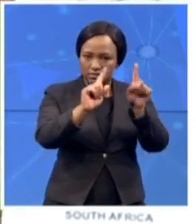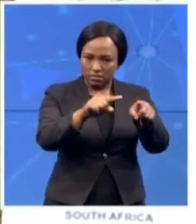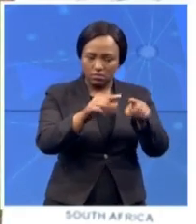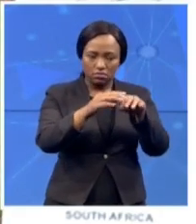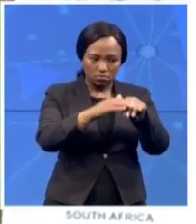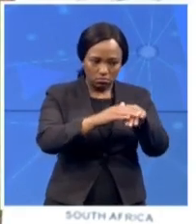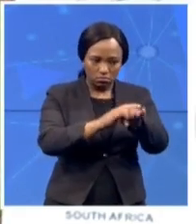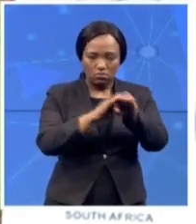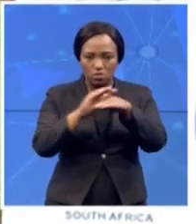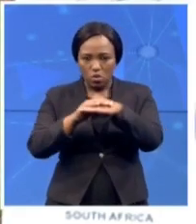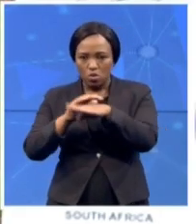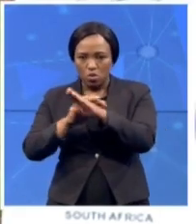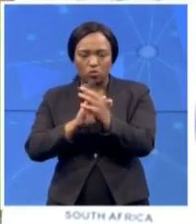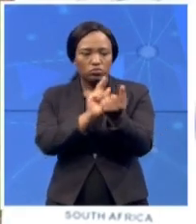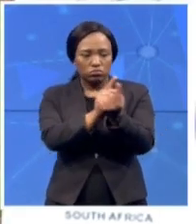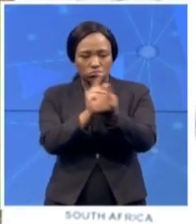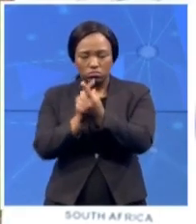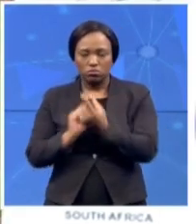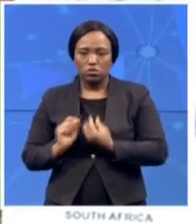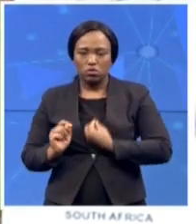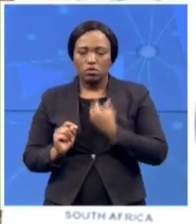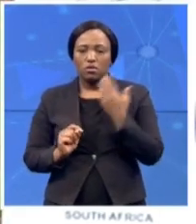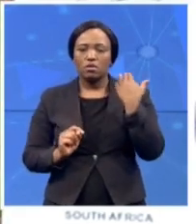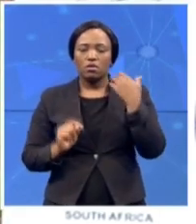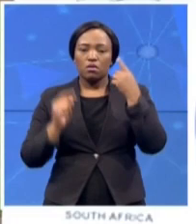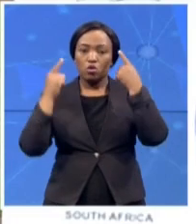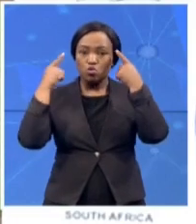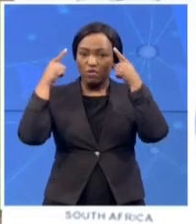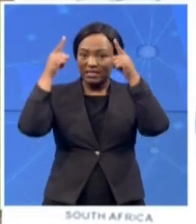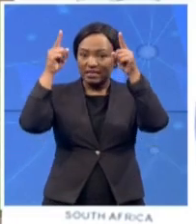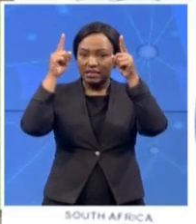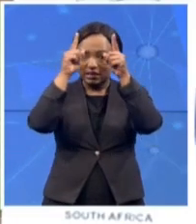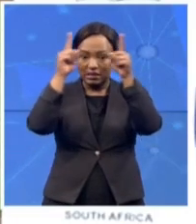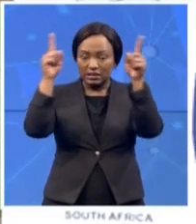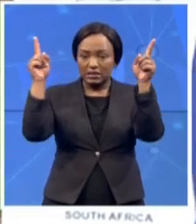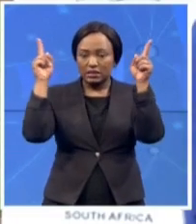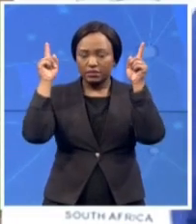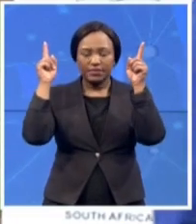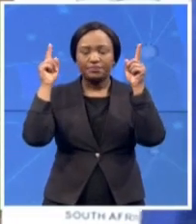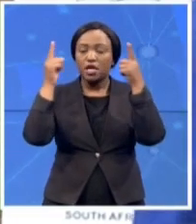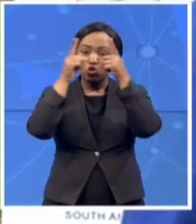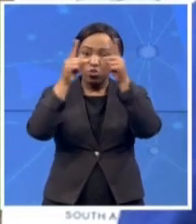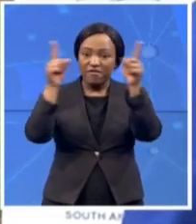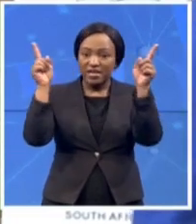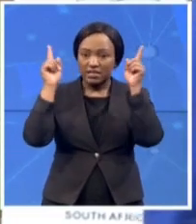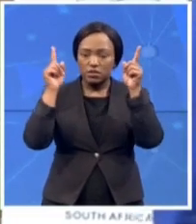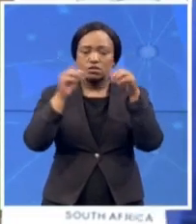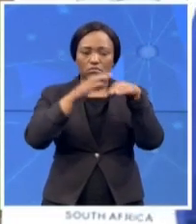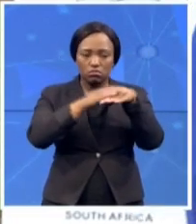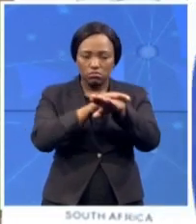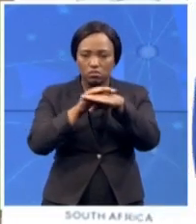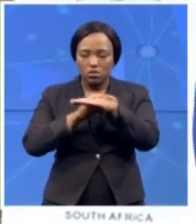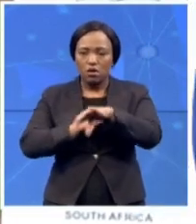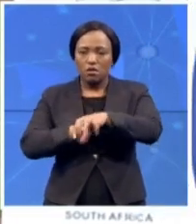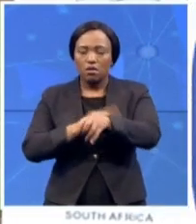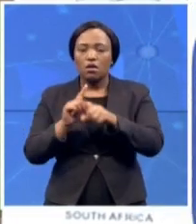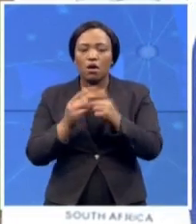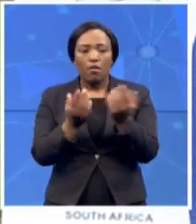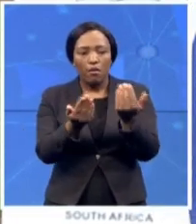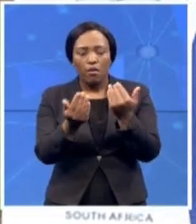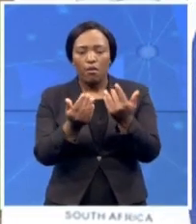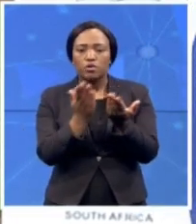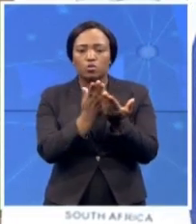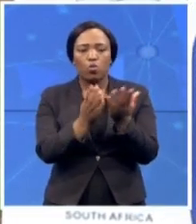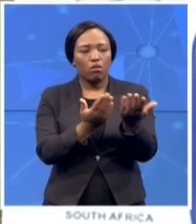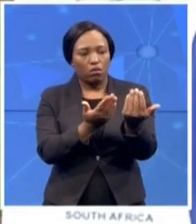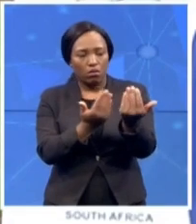tertiary institutions, which was also very successful in our province, and now we're picking up and including the schools as well, and taking the program